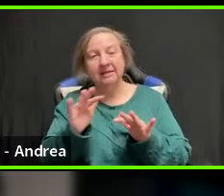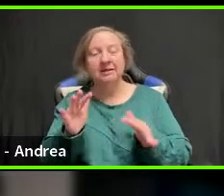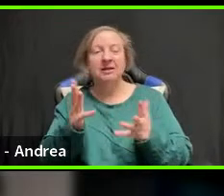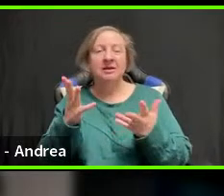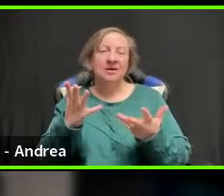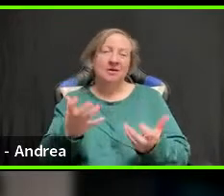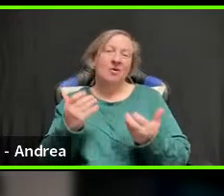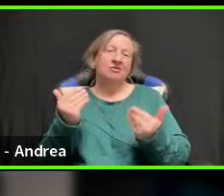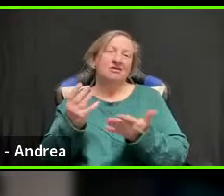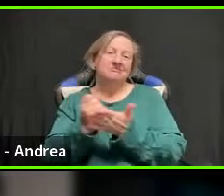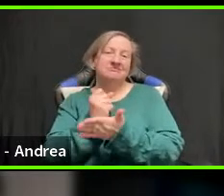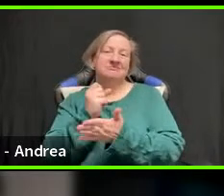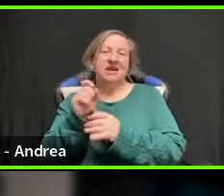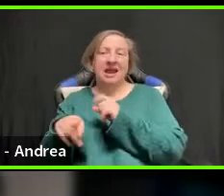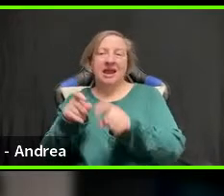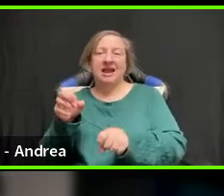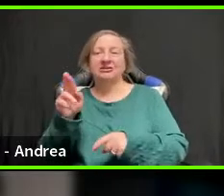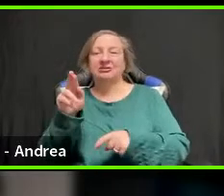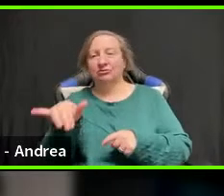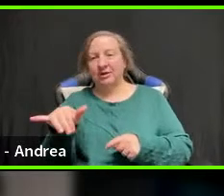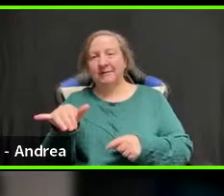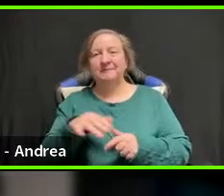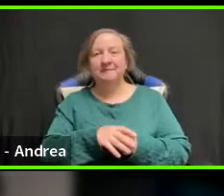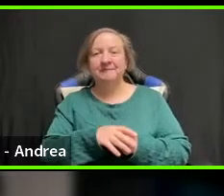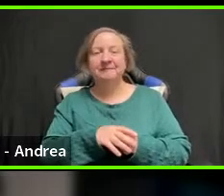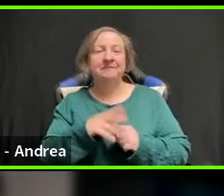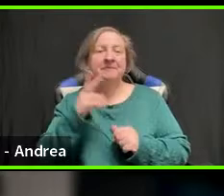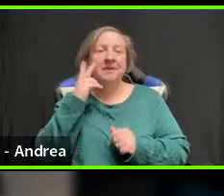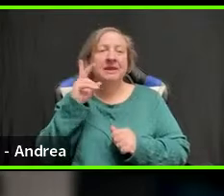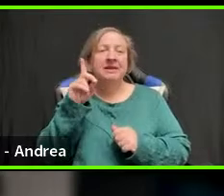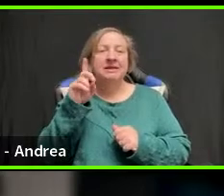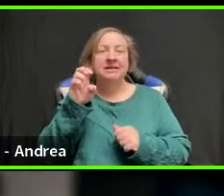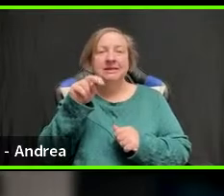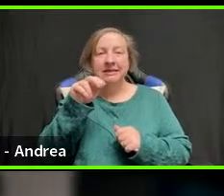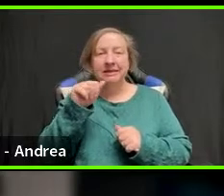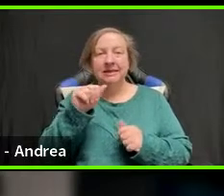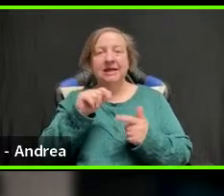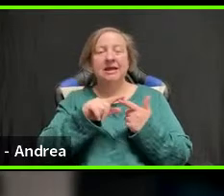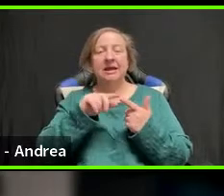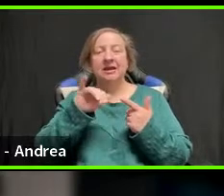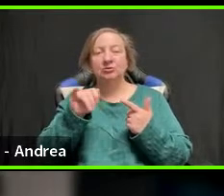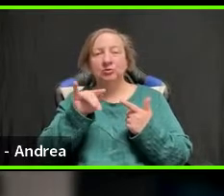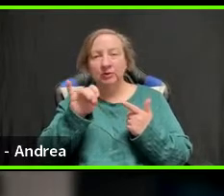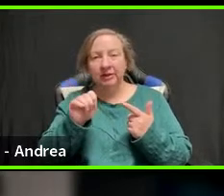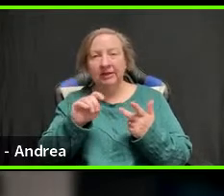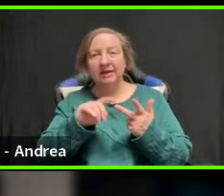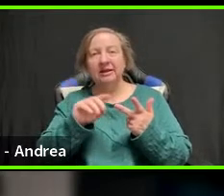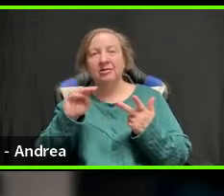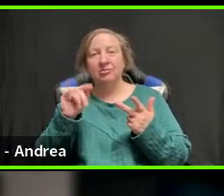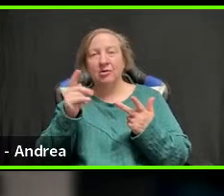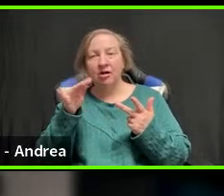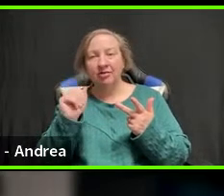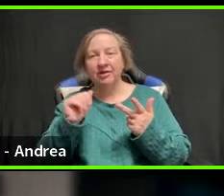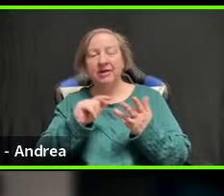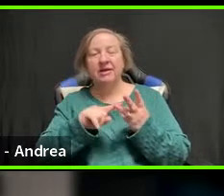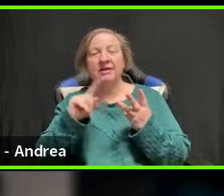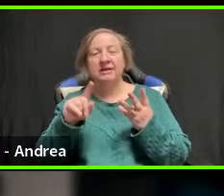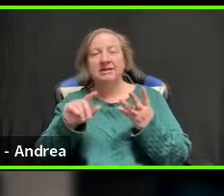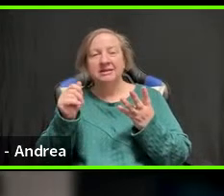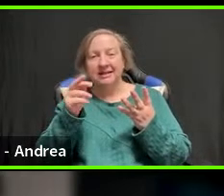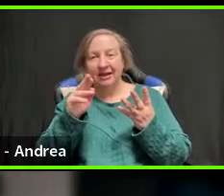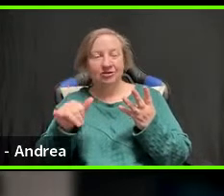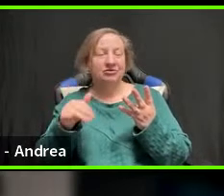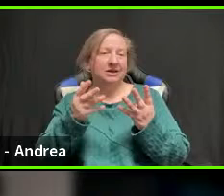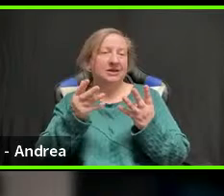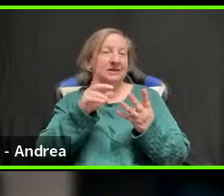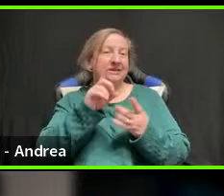ask the questions of Ray if you have them. So I see Dina, Julie, Martha, and Zachary. So Dina, do you want to